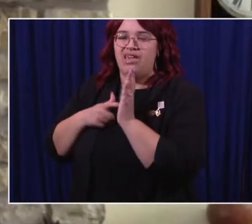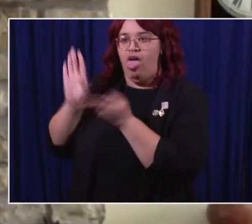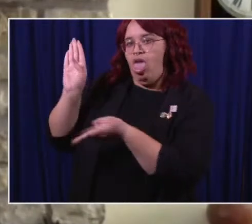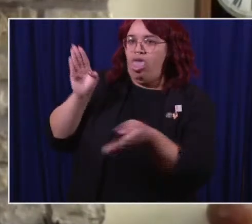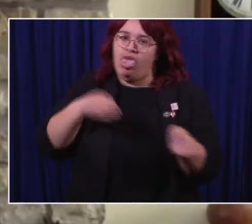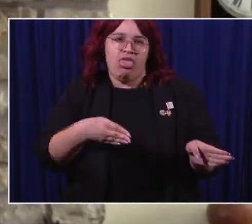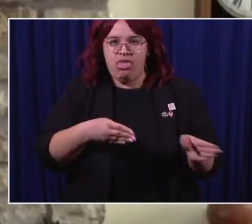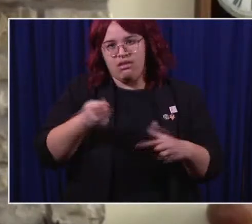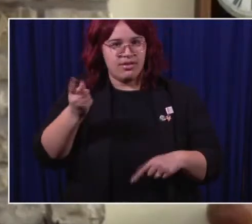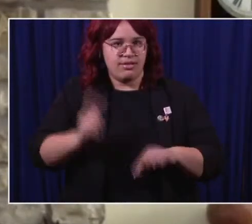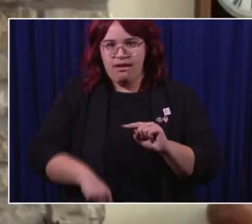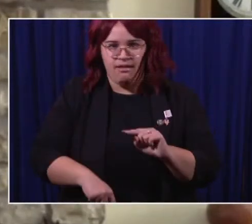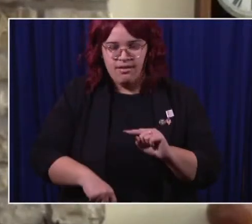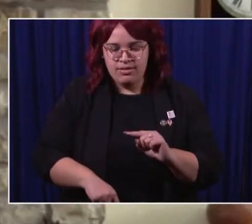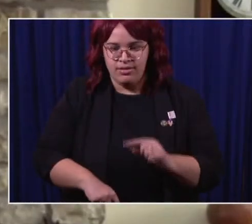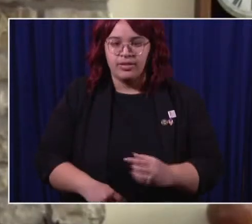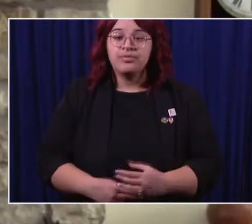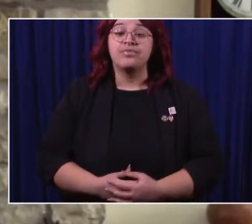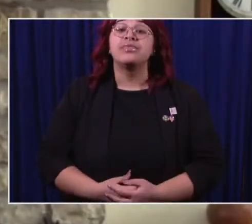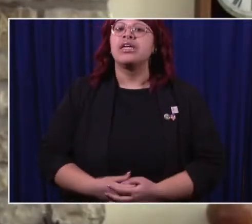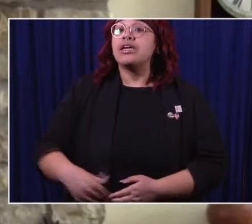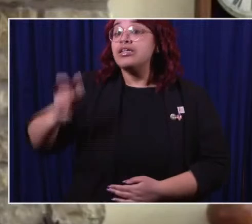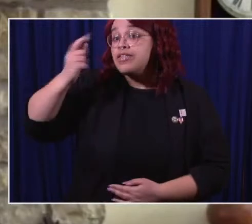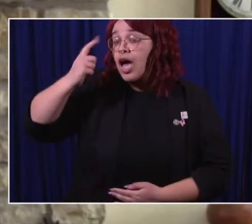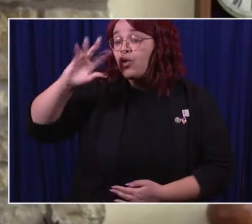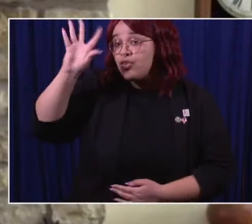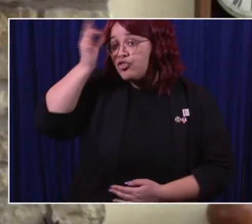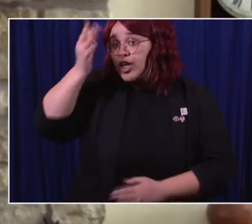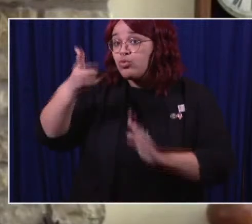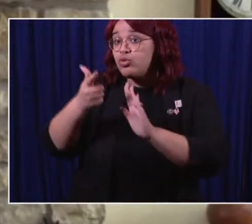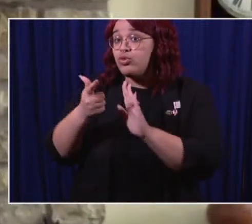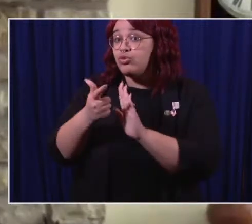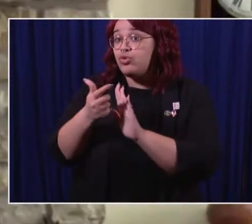exceptions under the federal law.